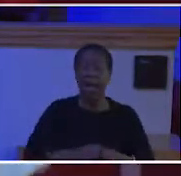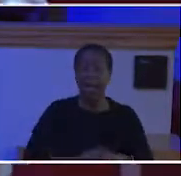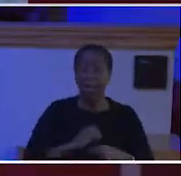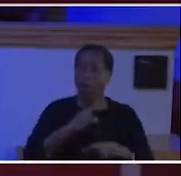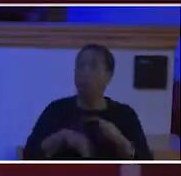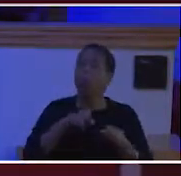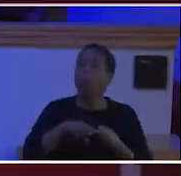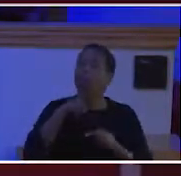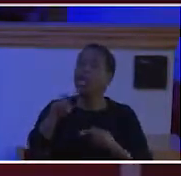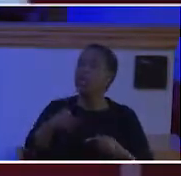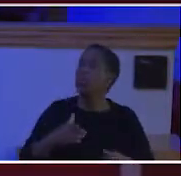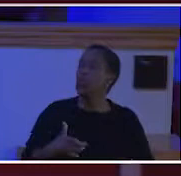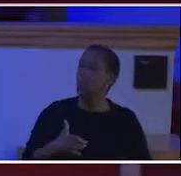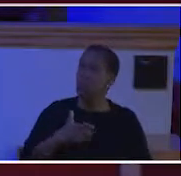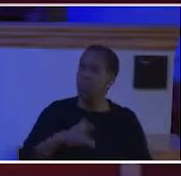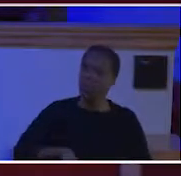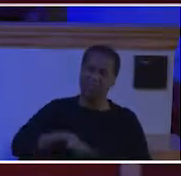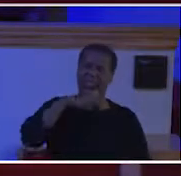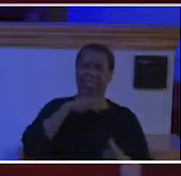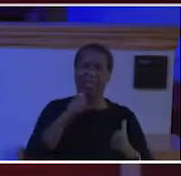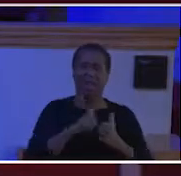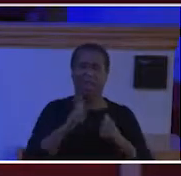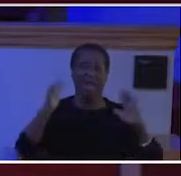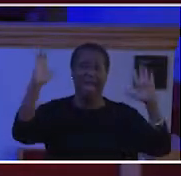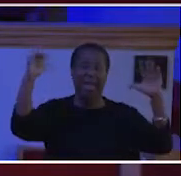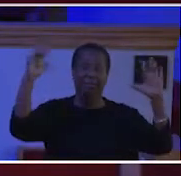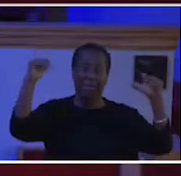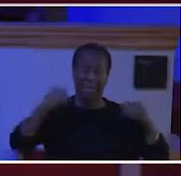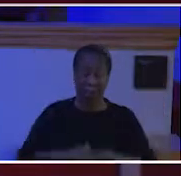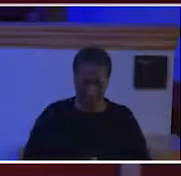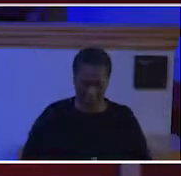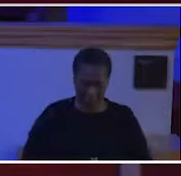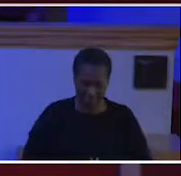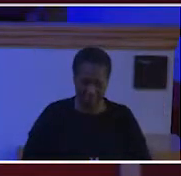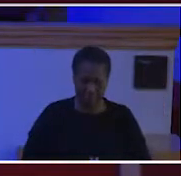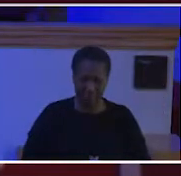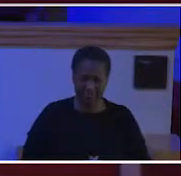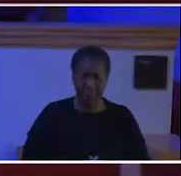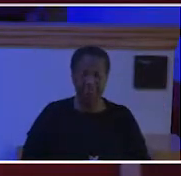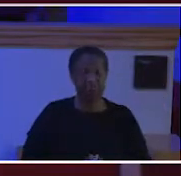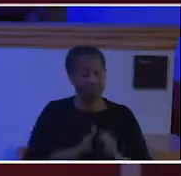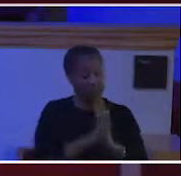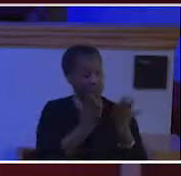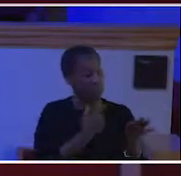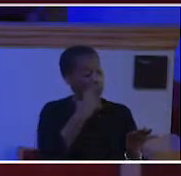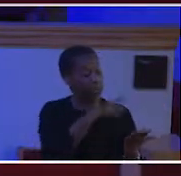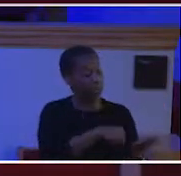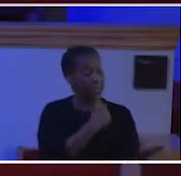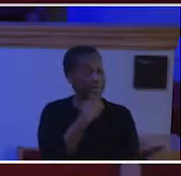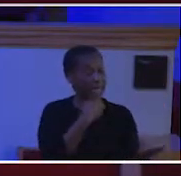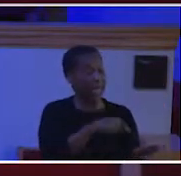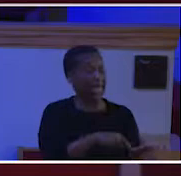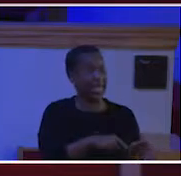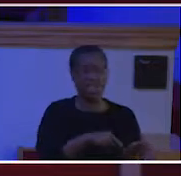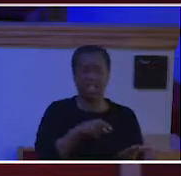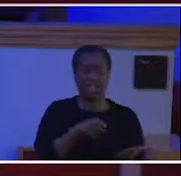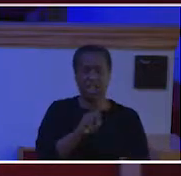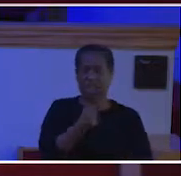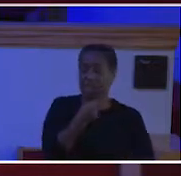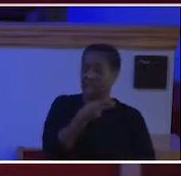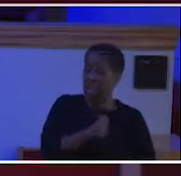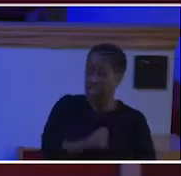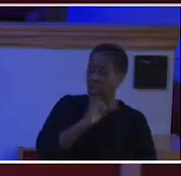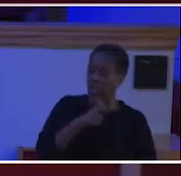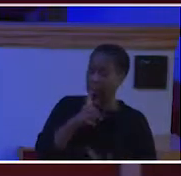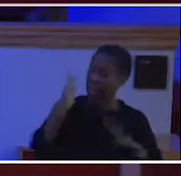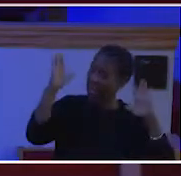when you are filled with expectation. The book here says that she was